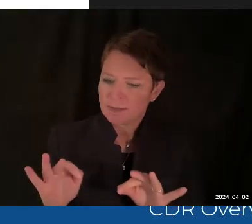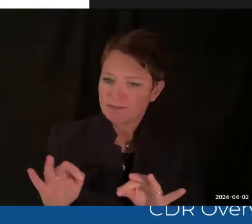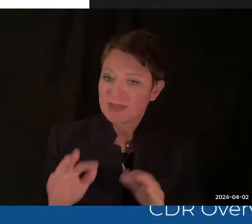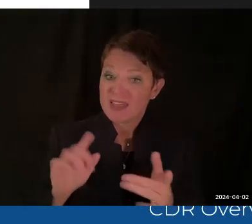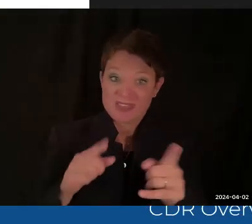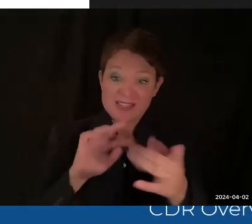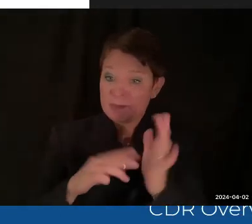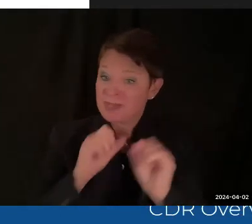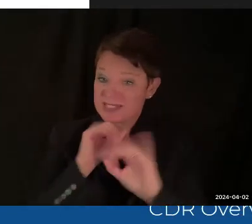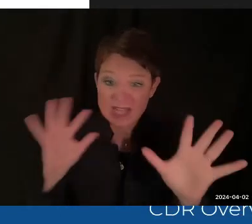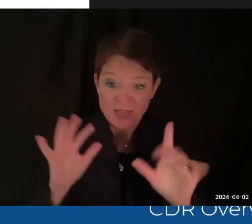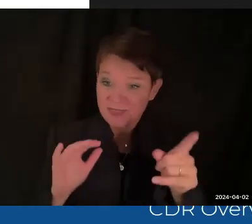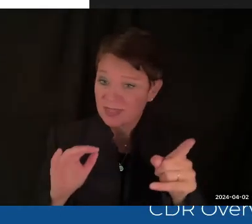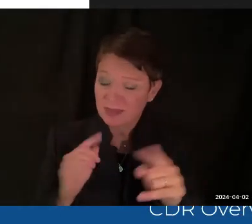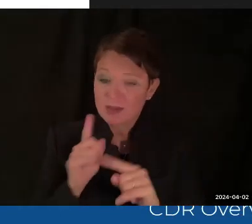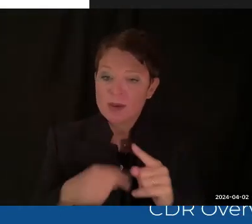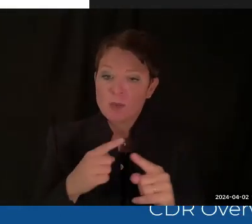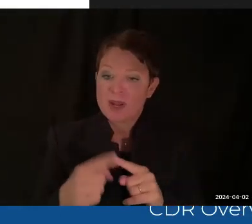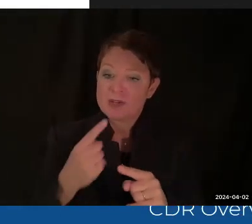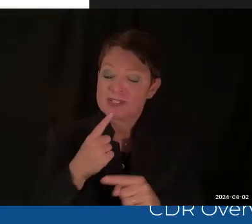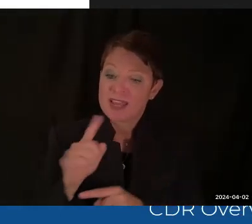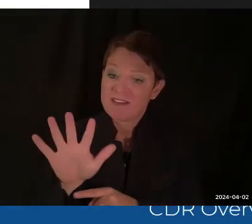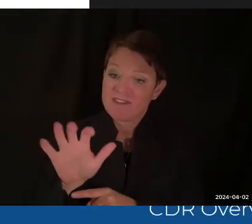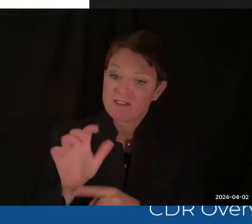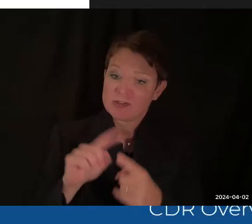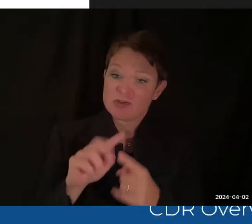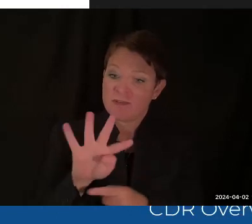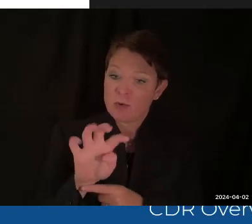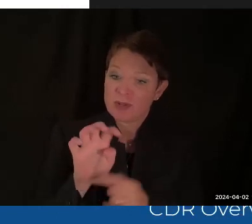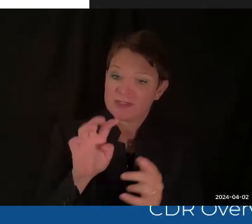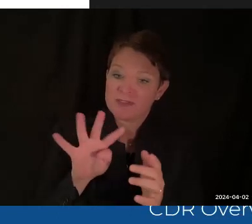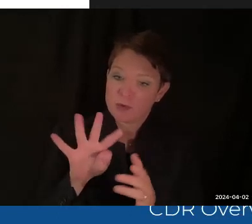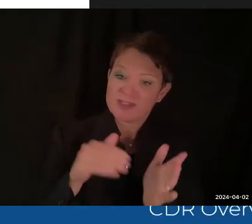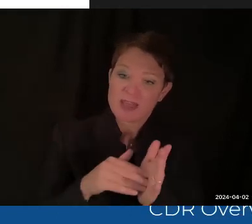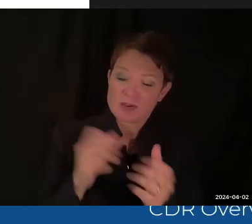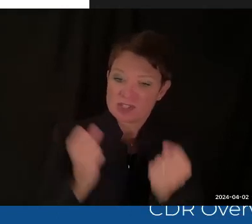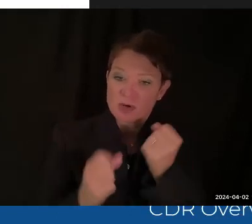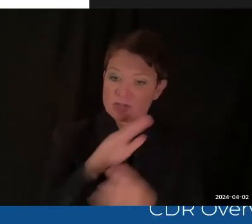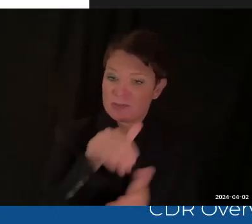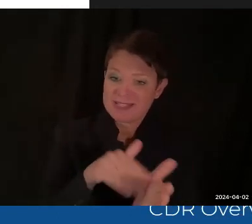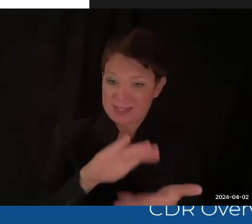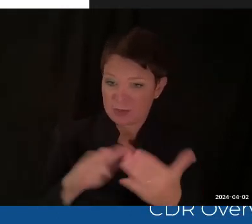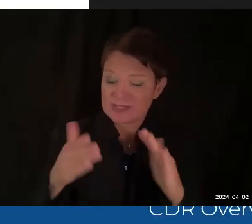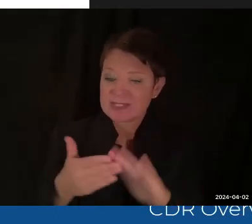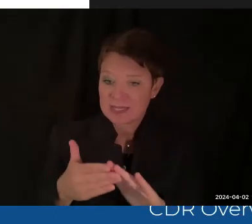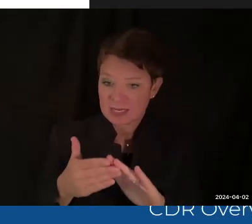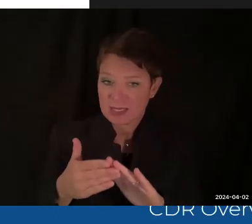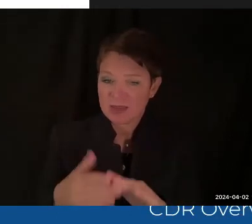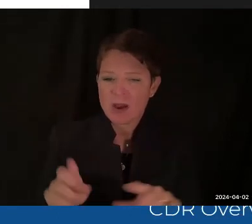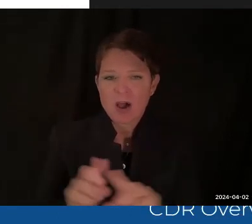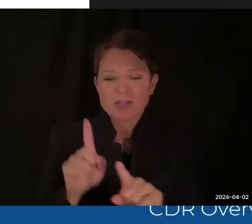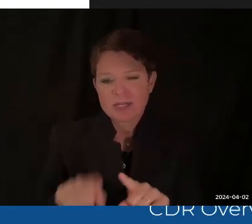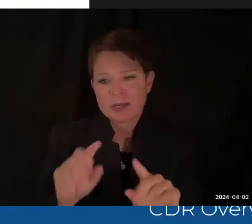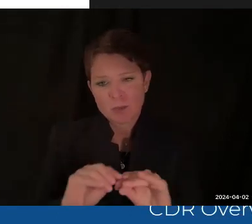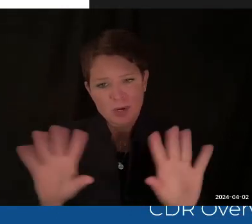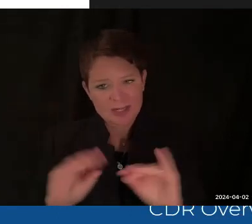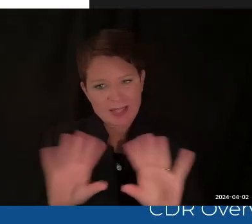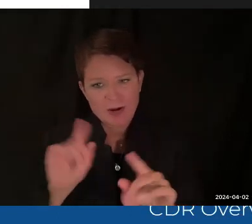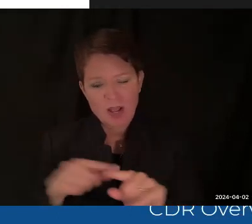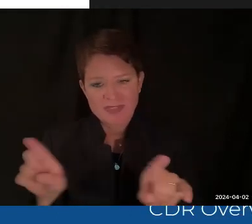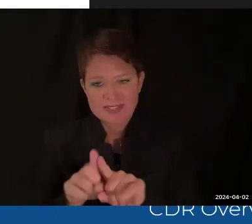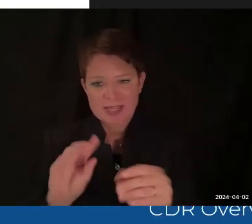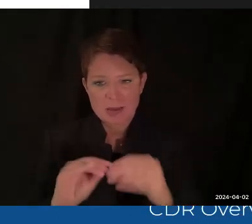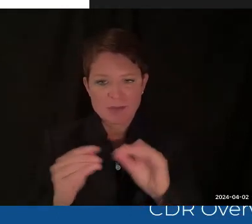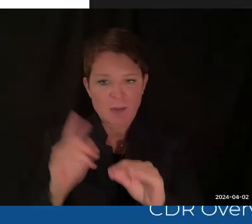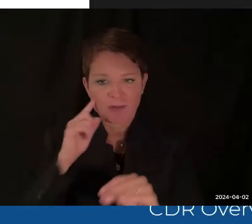means nothing when you're saying that 3,500 to 4,000 cars will be in Center City. We also need more clarity on that same number